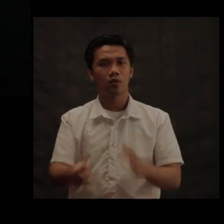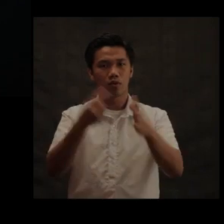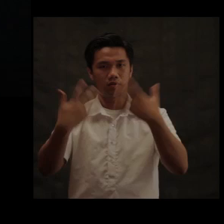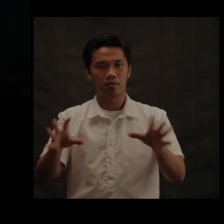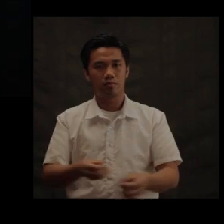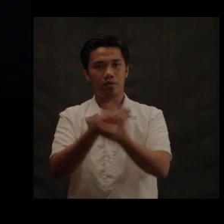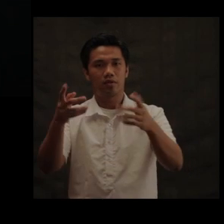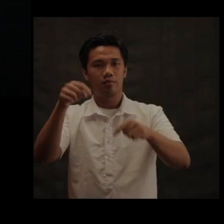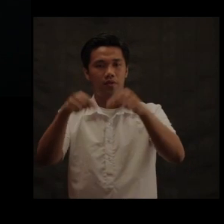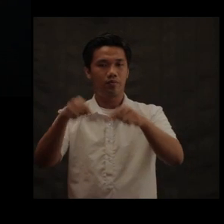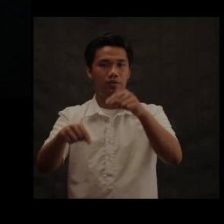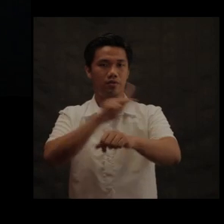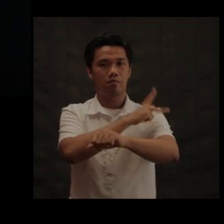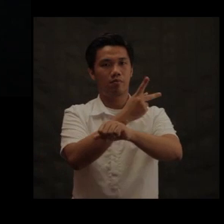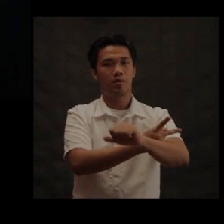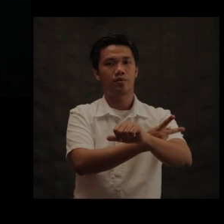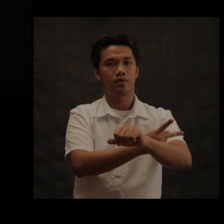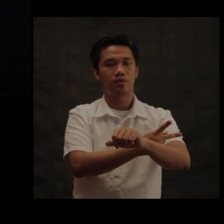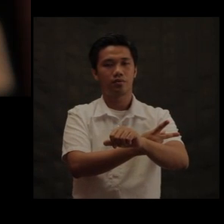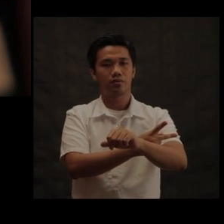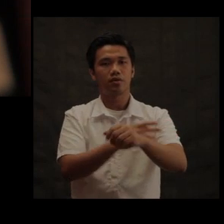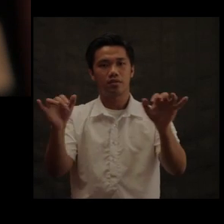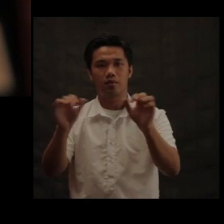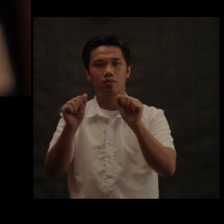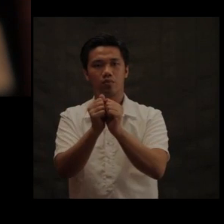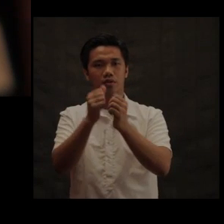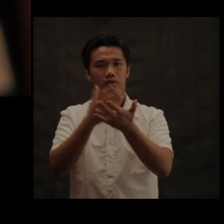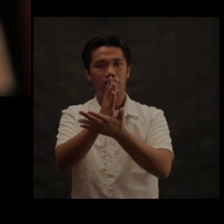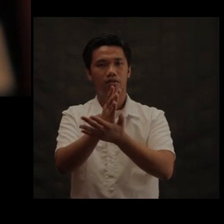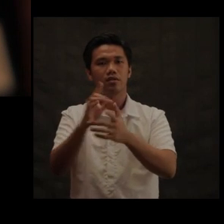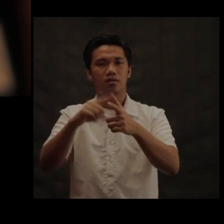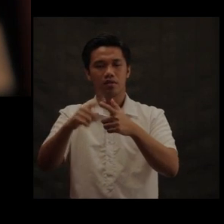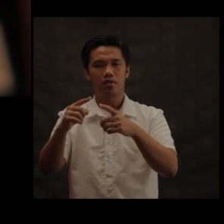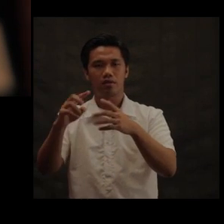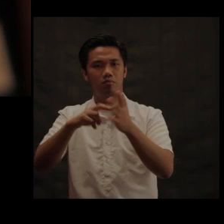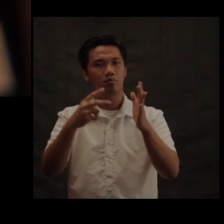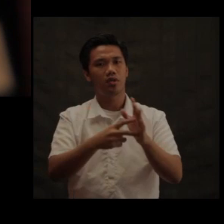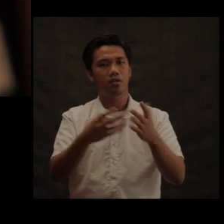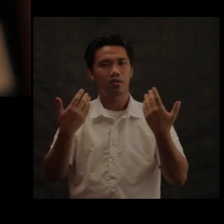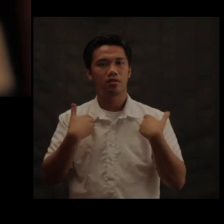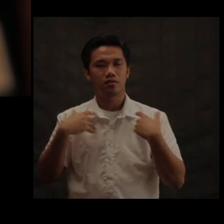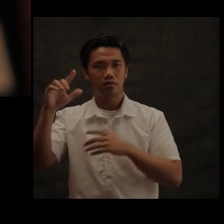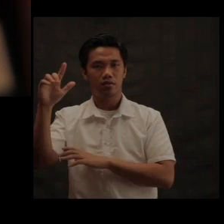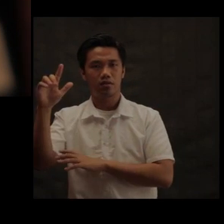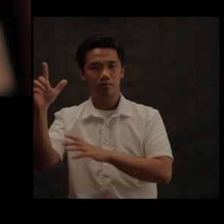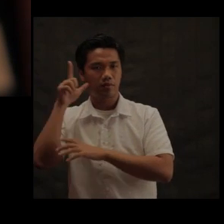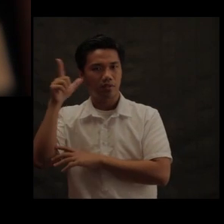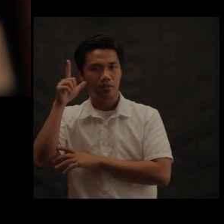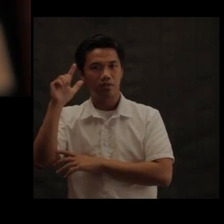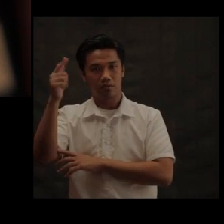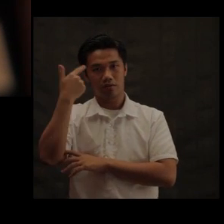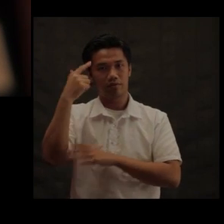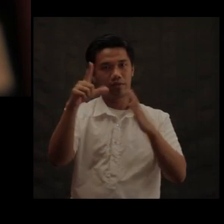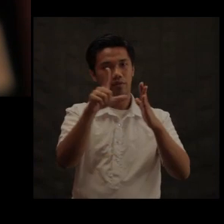Once we have fully empowered PWDs, then they'll be listened to by our government policy